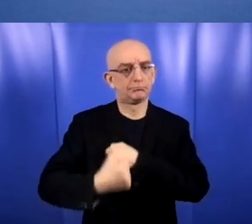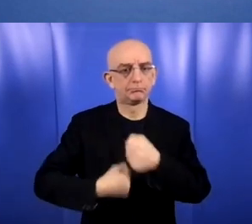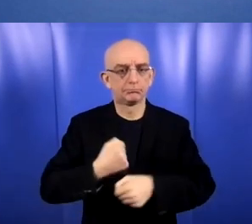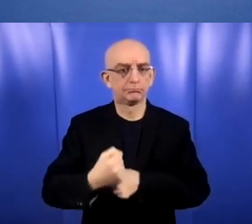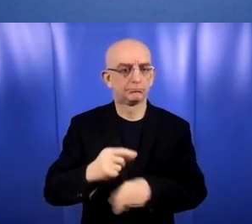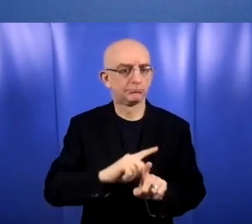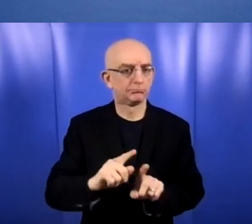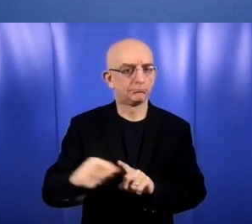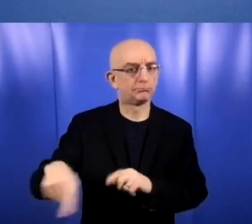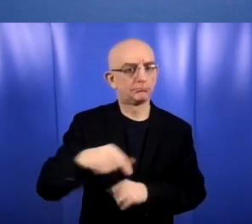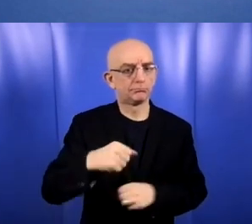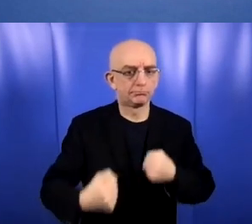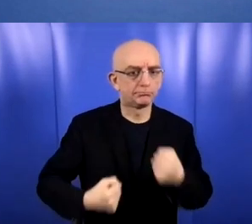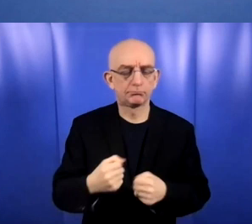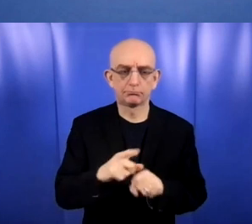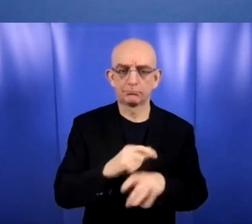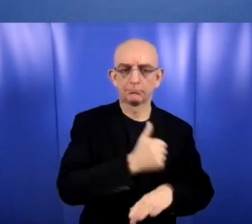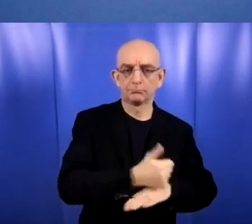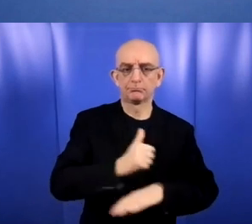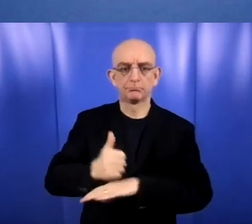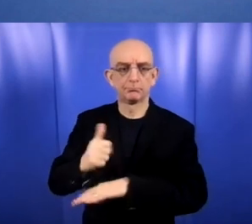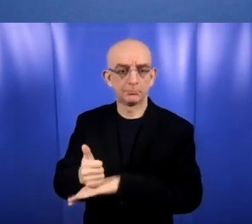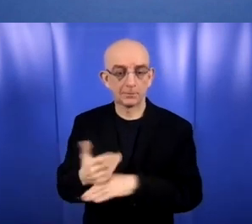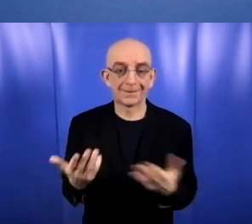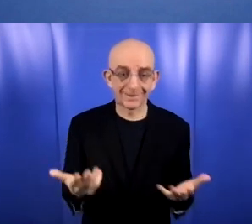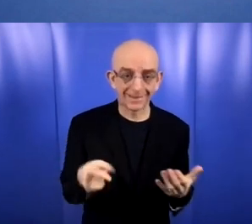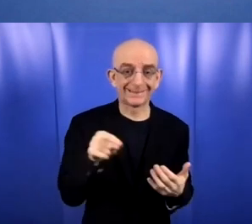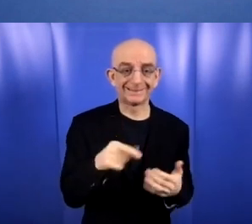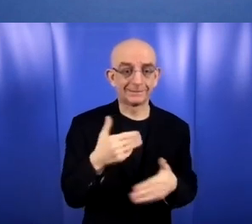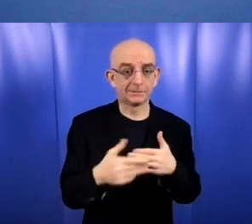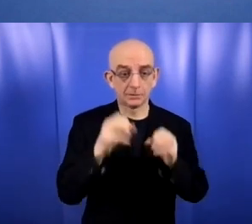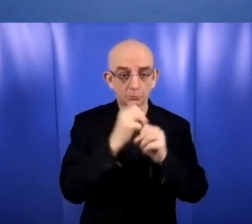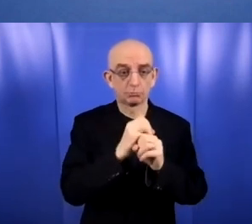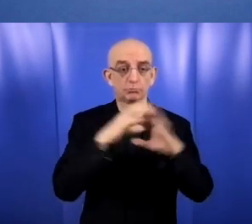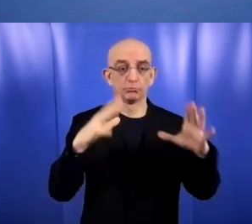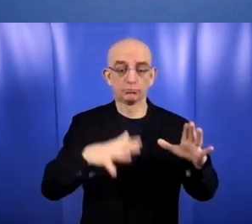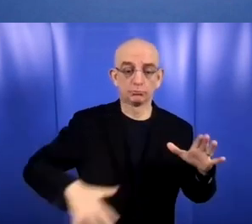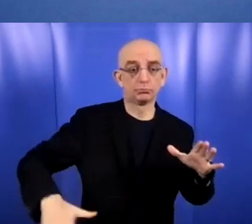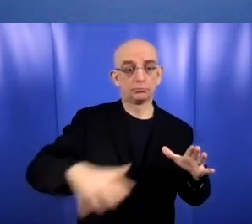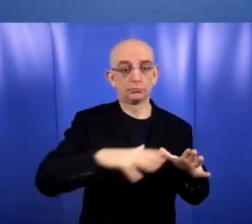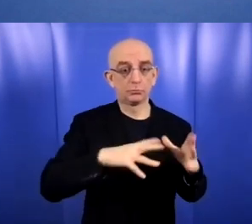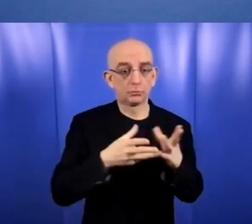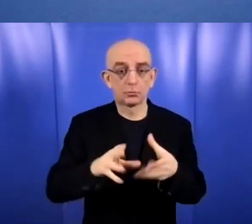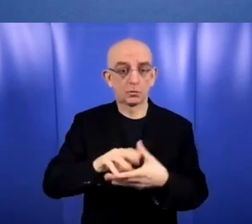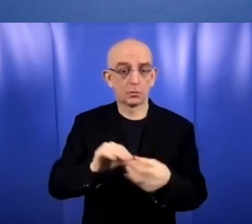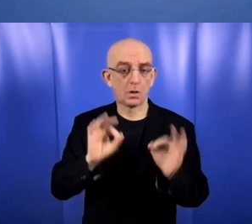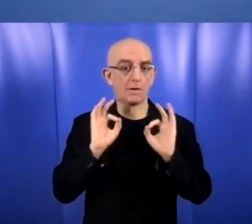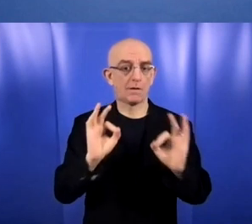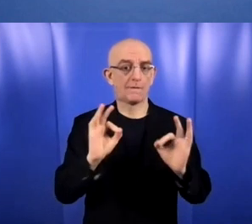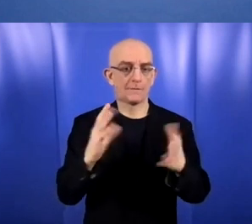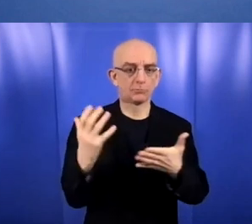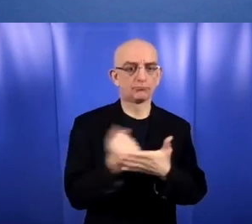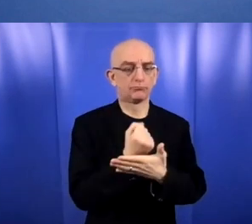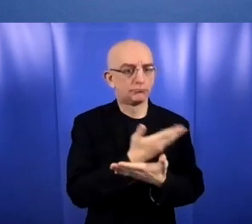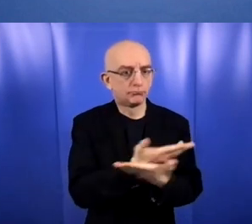internally displaced persons, stateless persons. They're the people UNHCR will advocate for. They're the people that